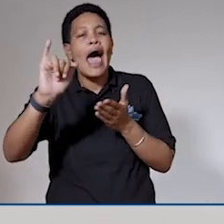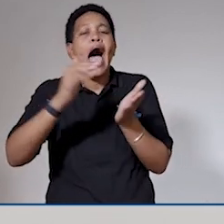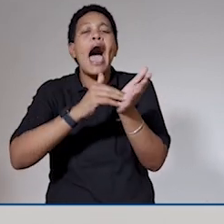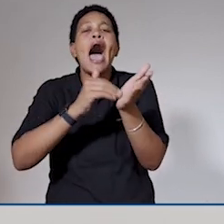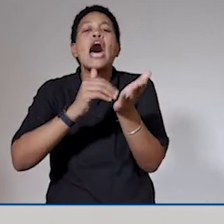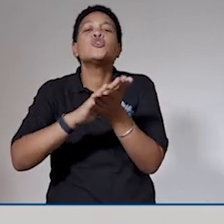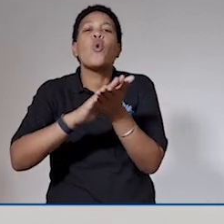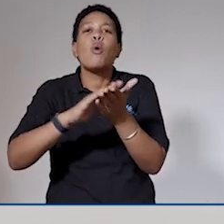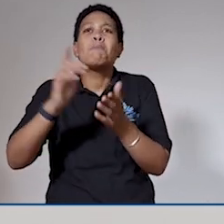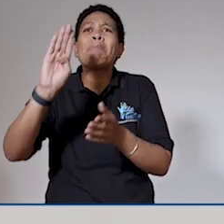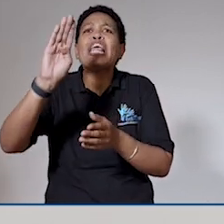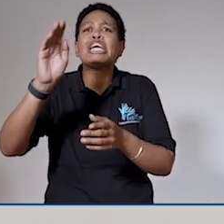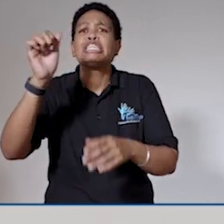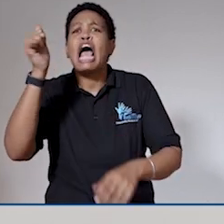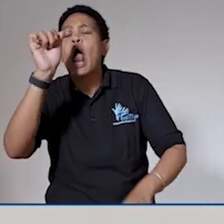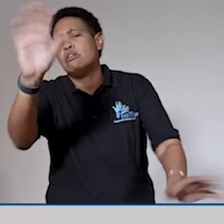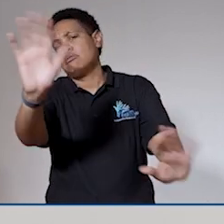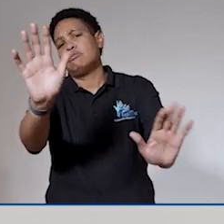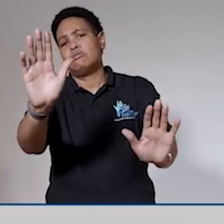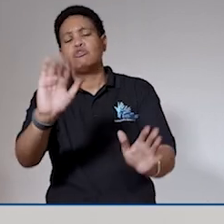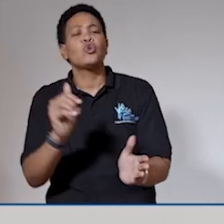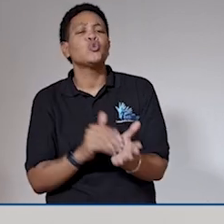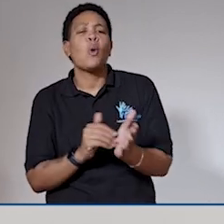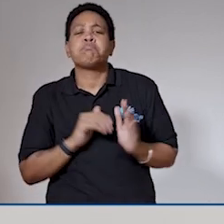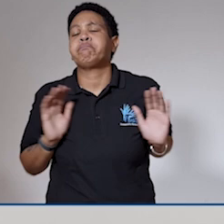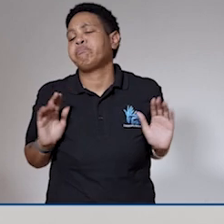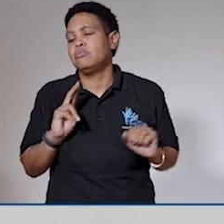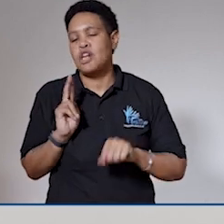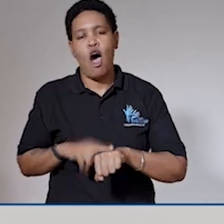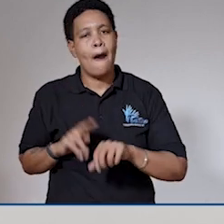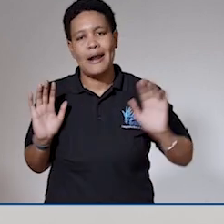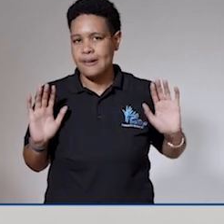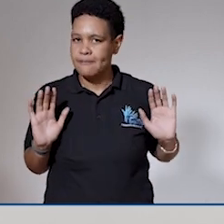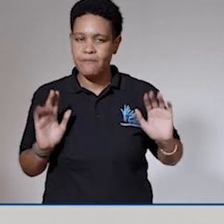that's basically what it is.